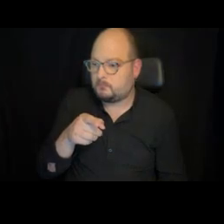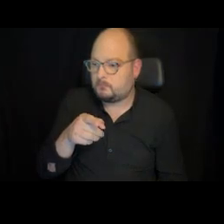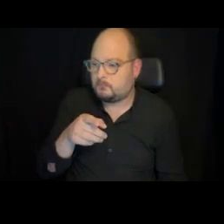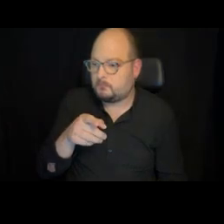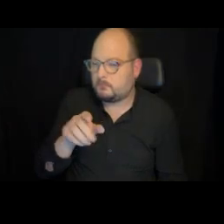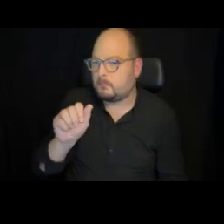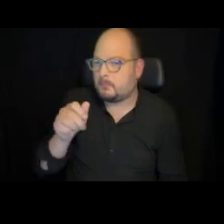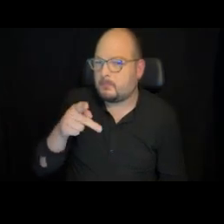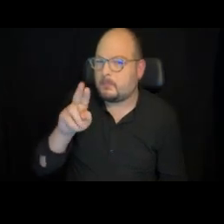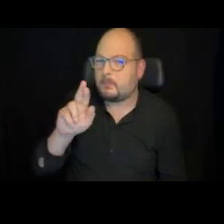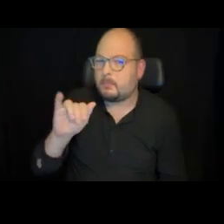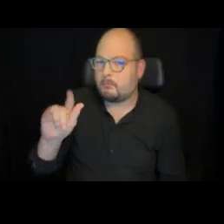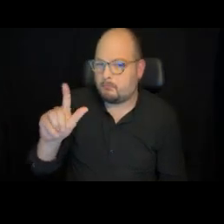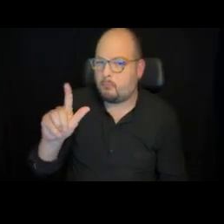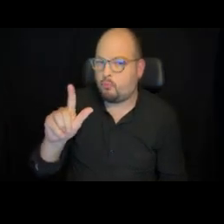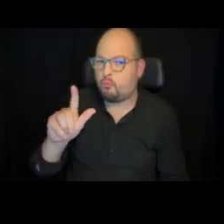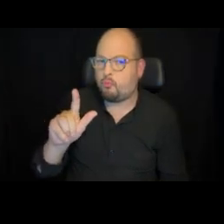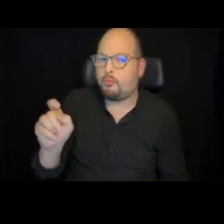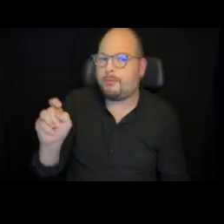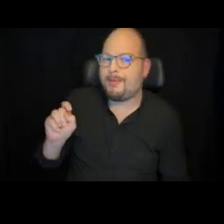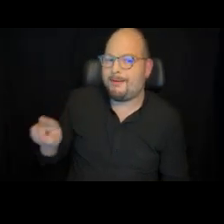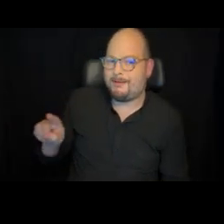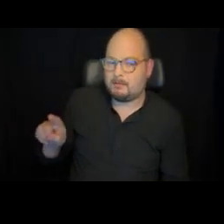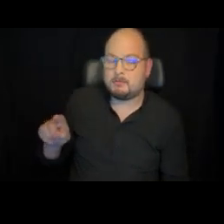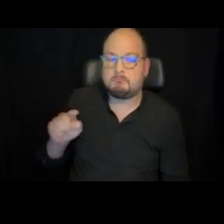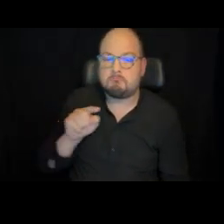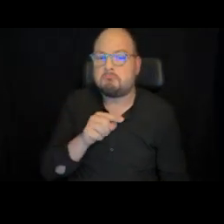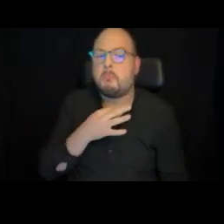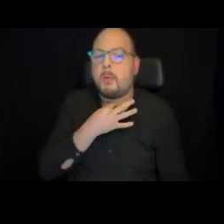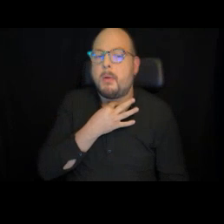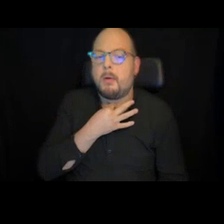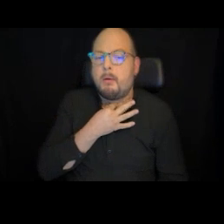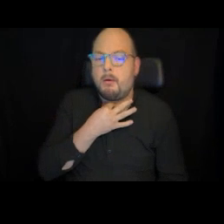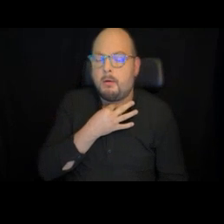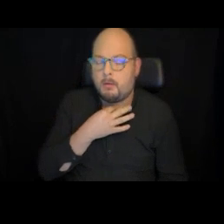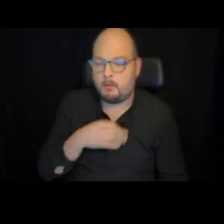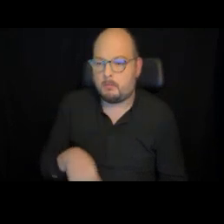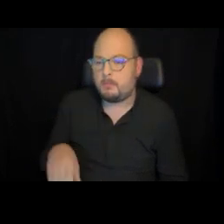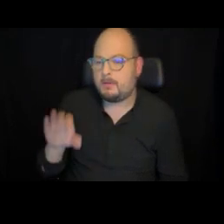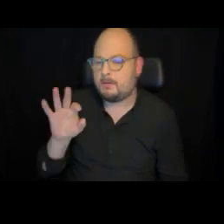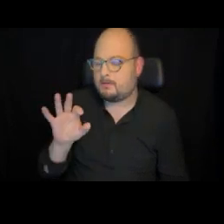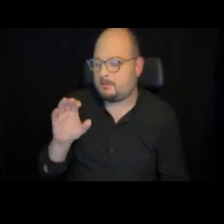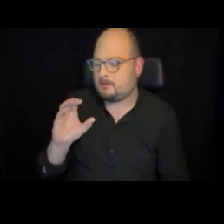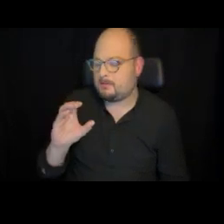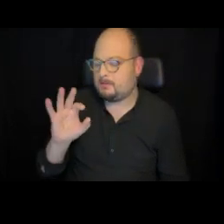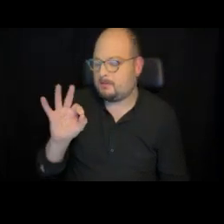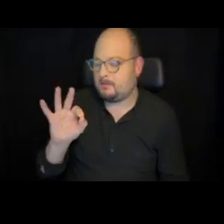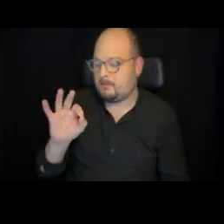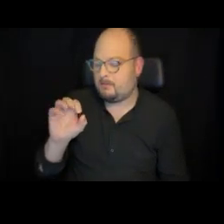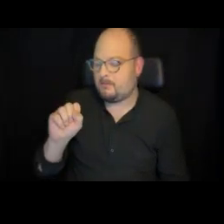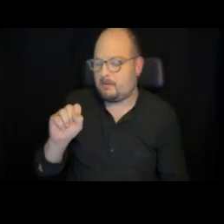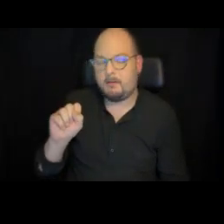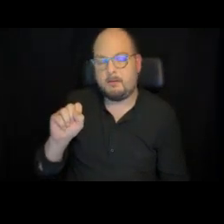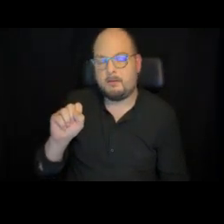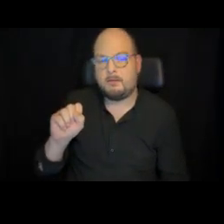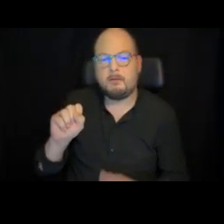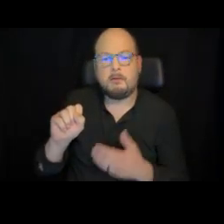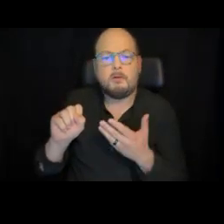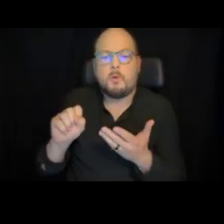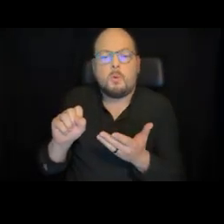April. April would like to know, how does CFS apply for amenity